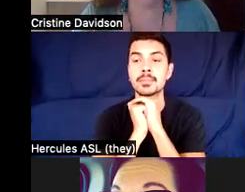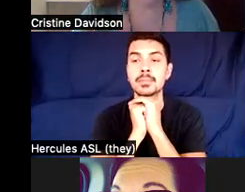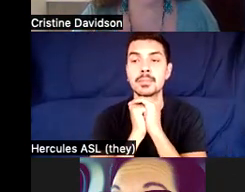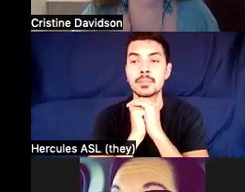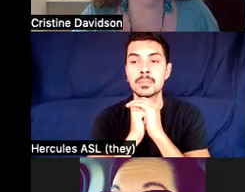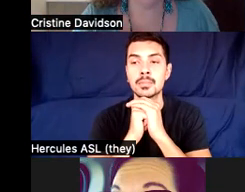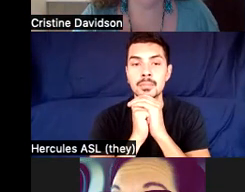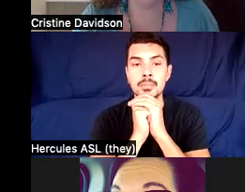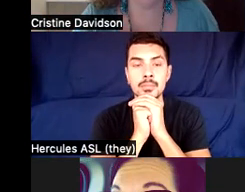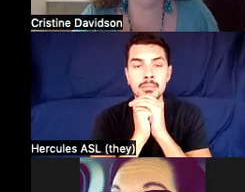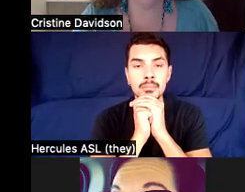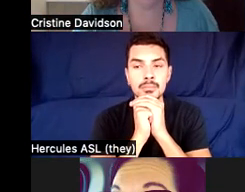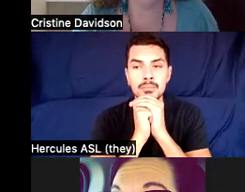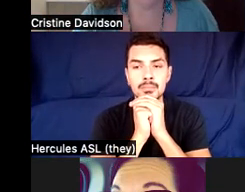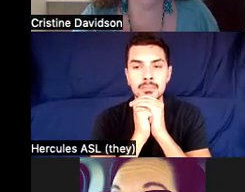Let's see.